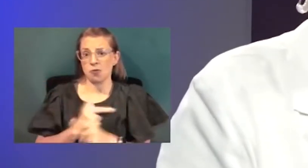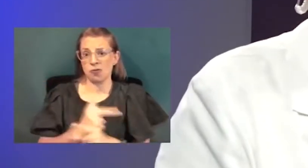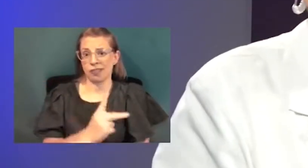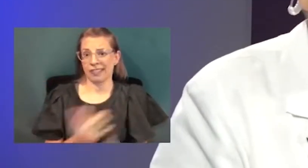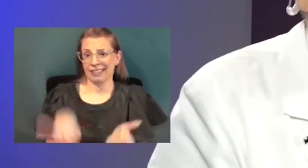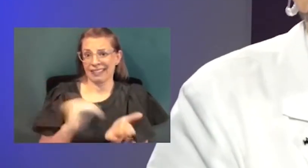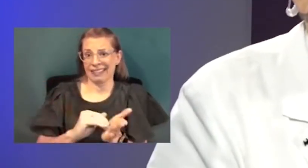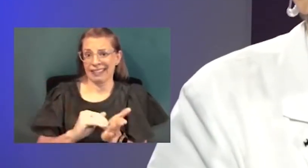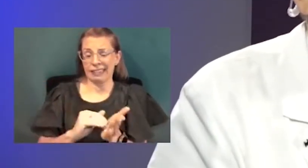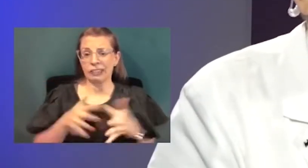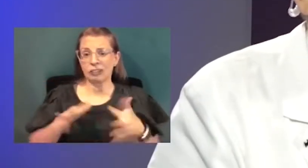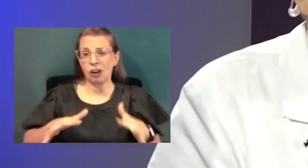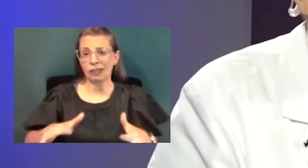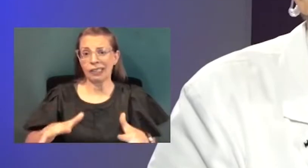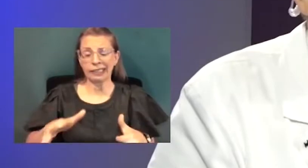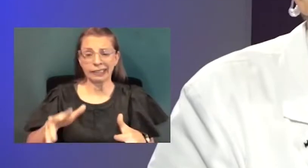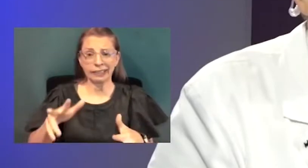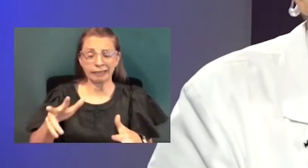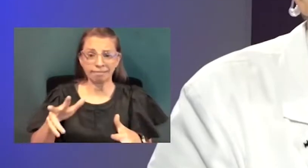that.